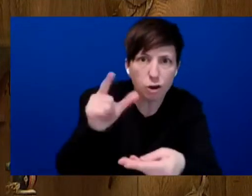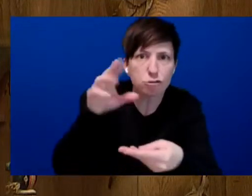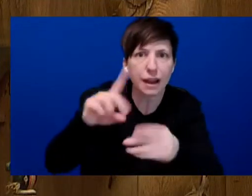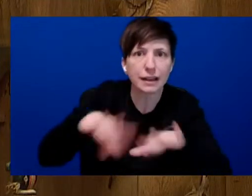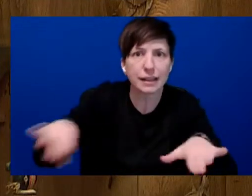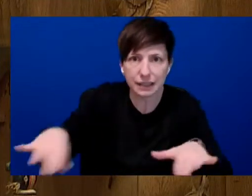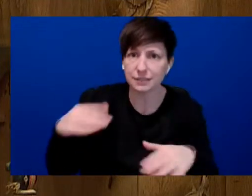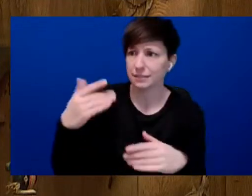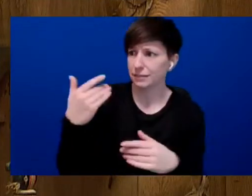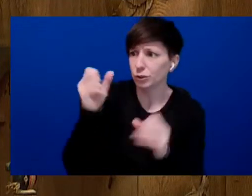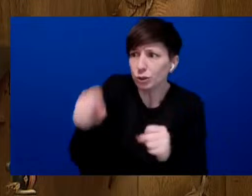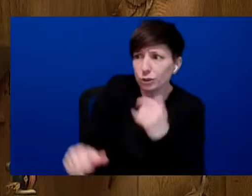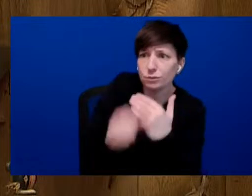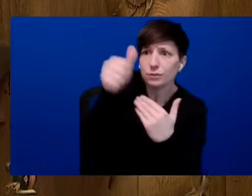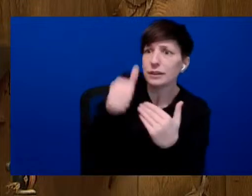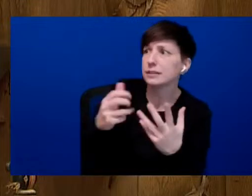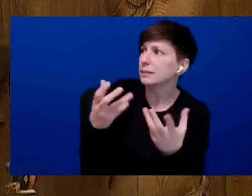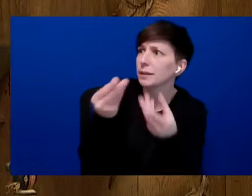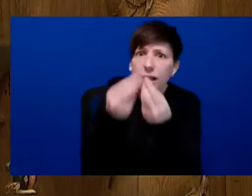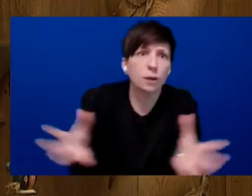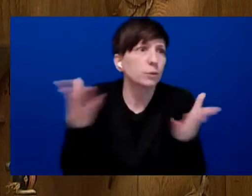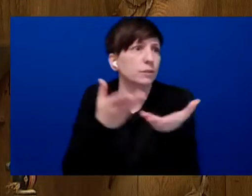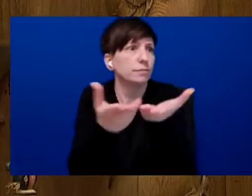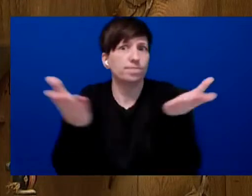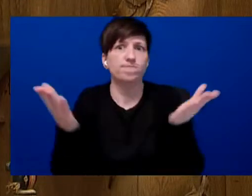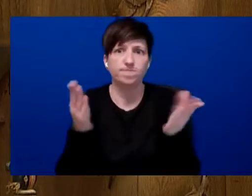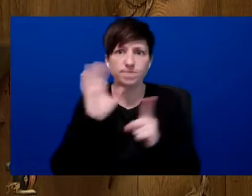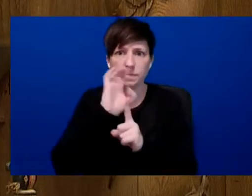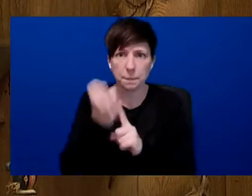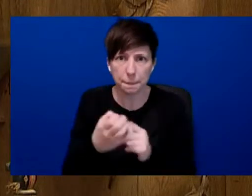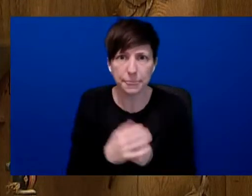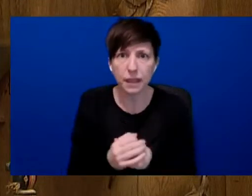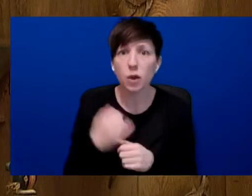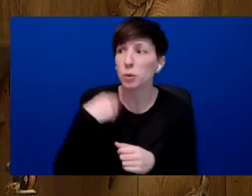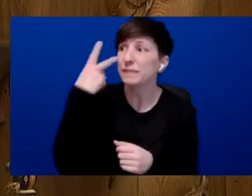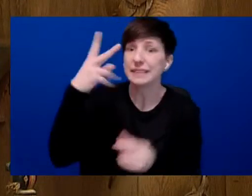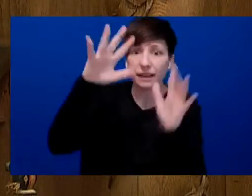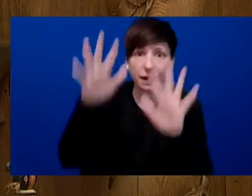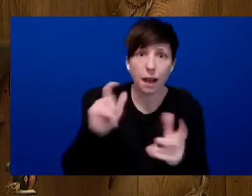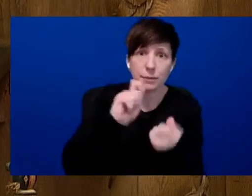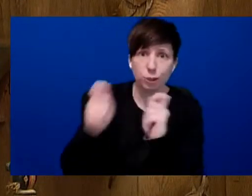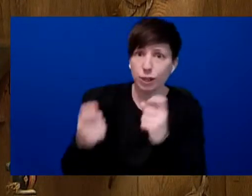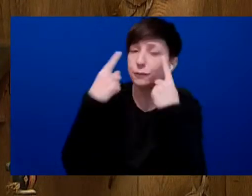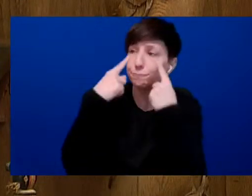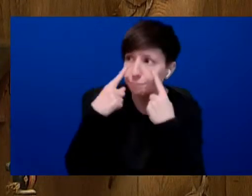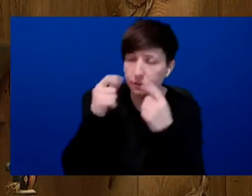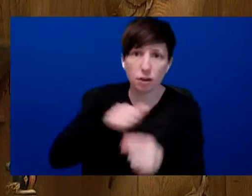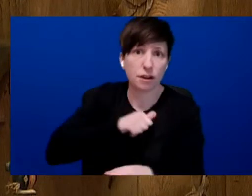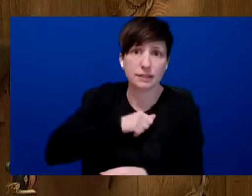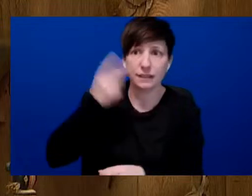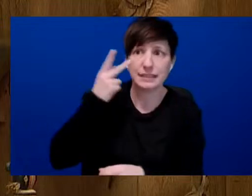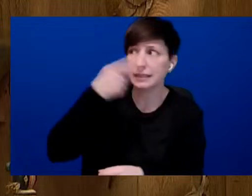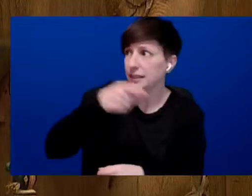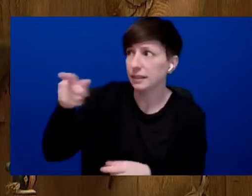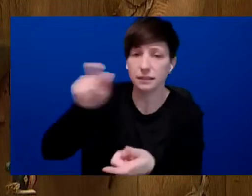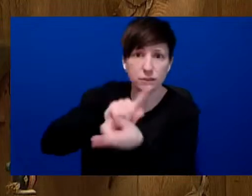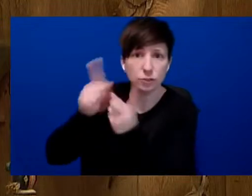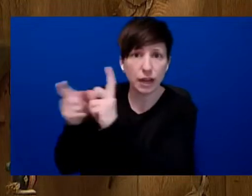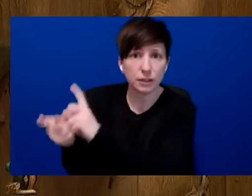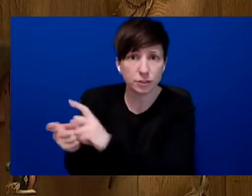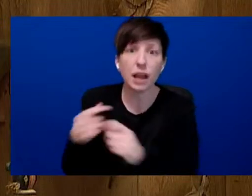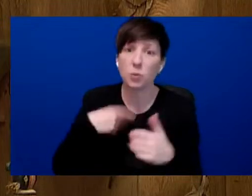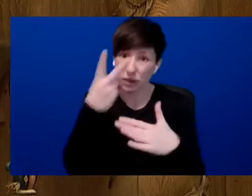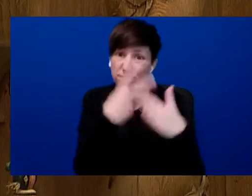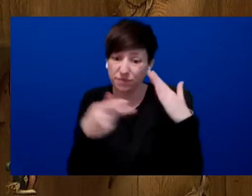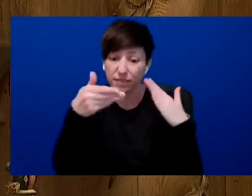here. We have seen it all around us these last few years, and we are expecting another tough drought and wildfire